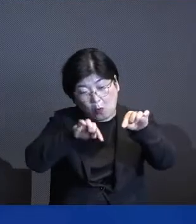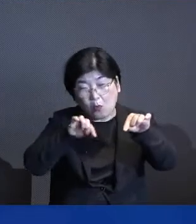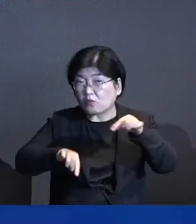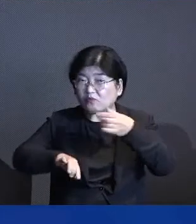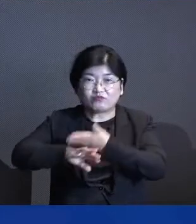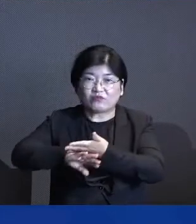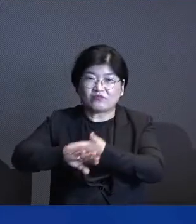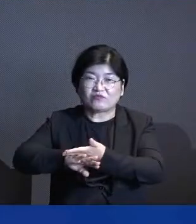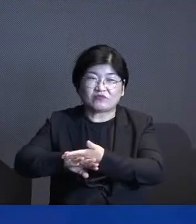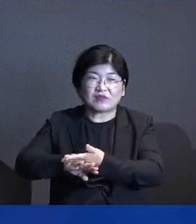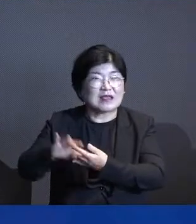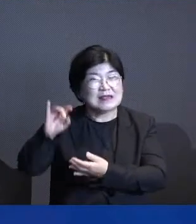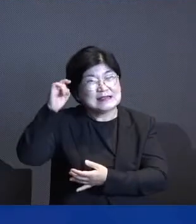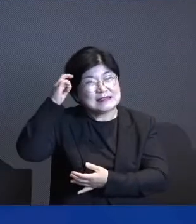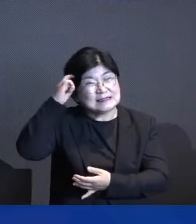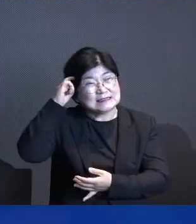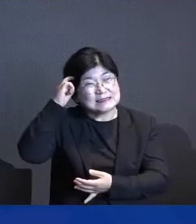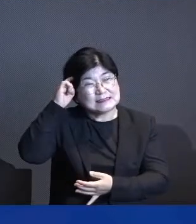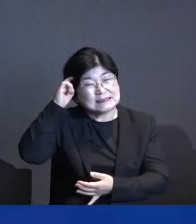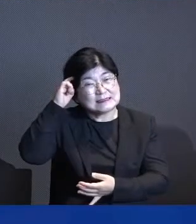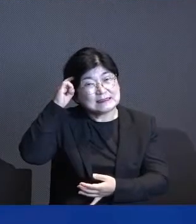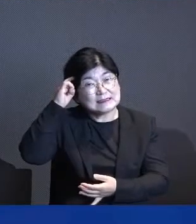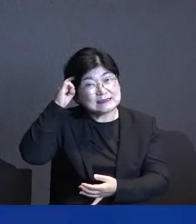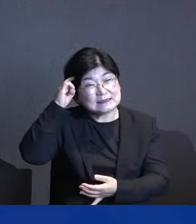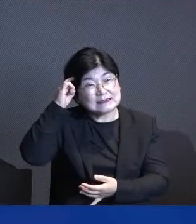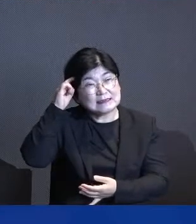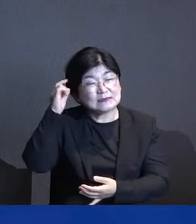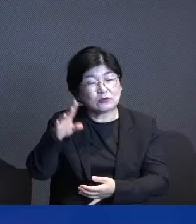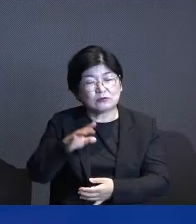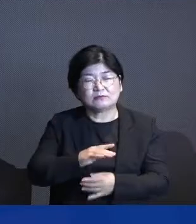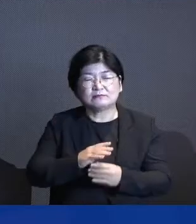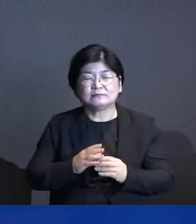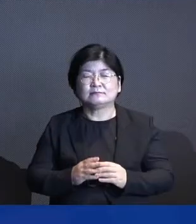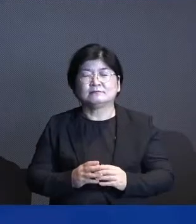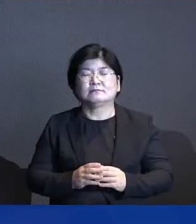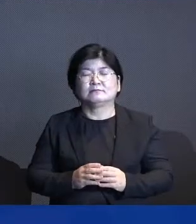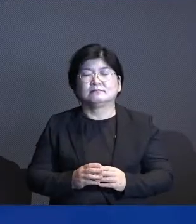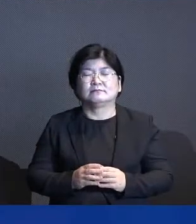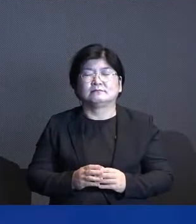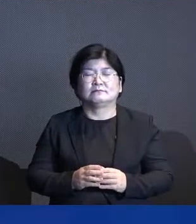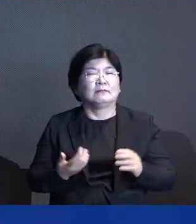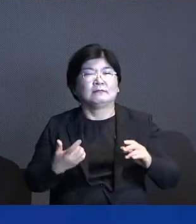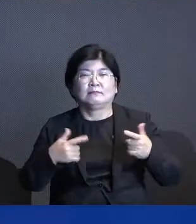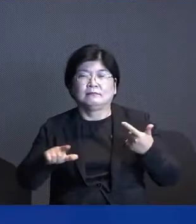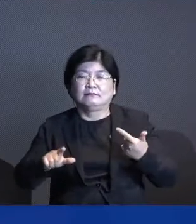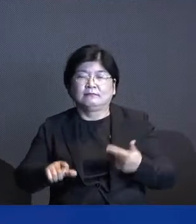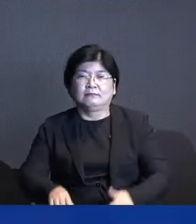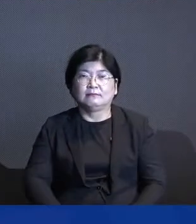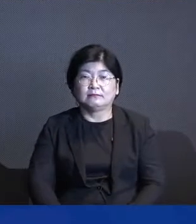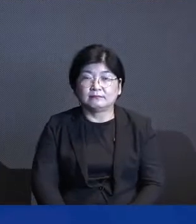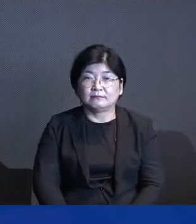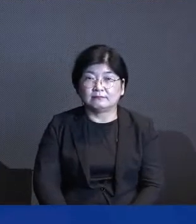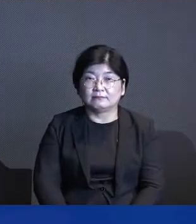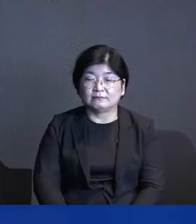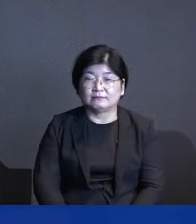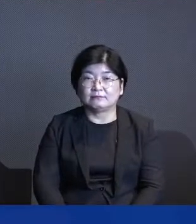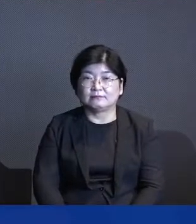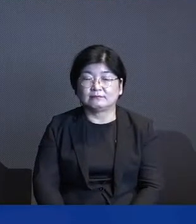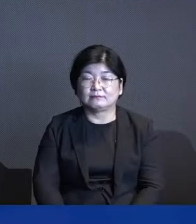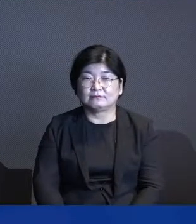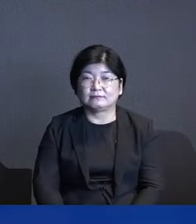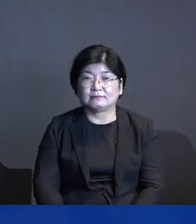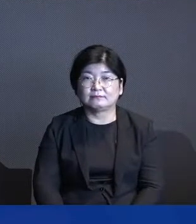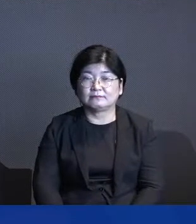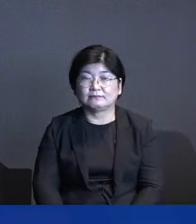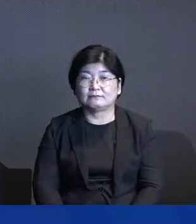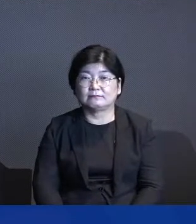part, meditating part, thinking part of the brain. It doesn't necessarily say that older adult doesn't have a heart. They